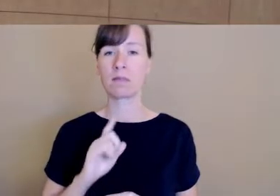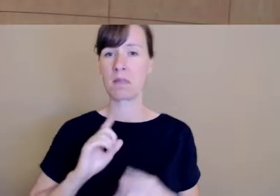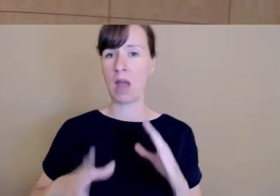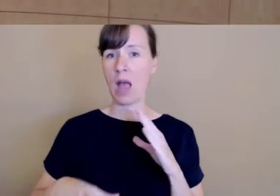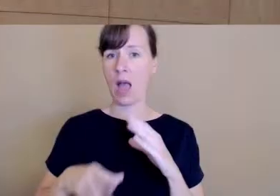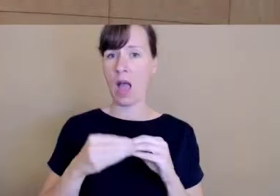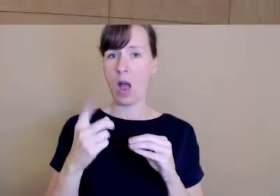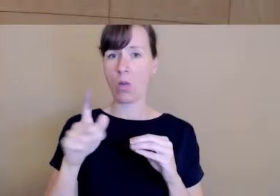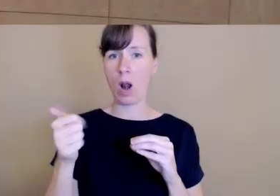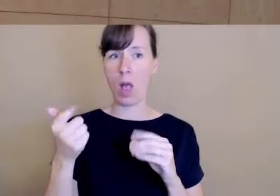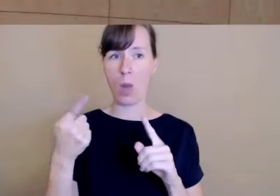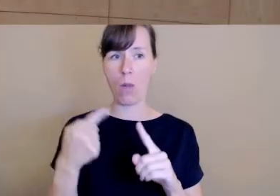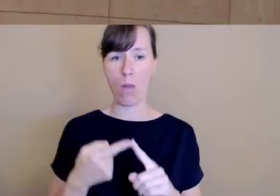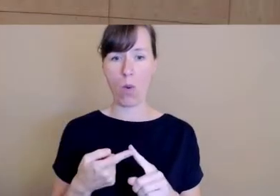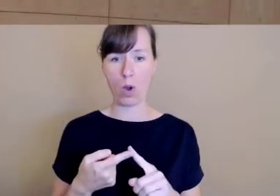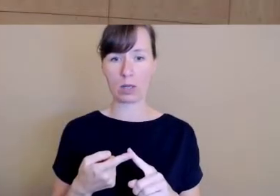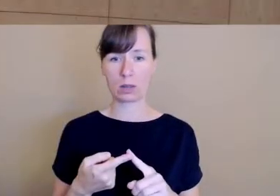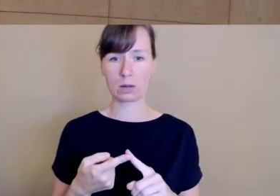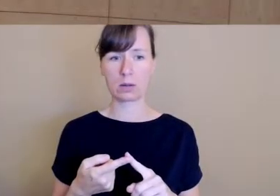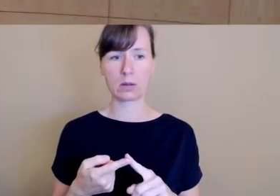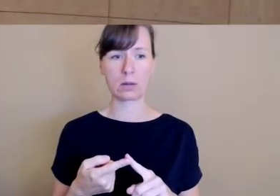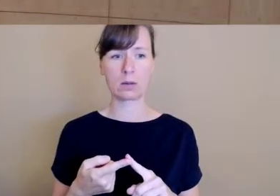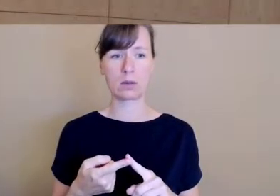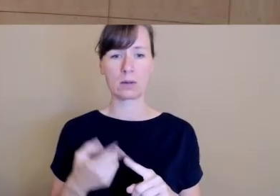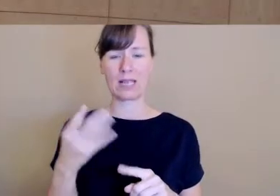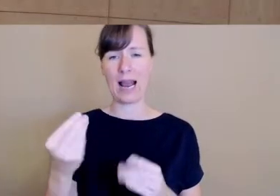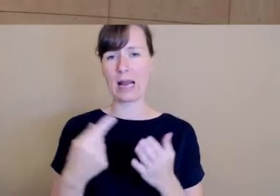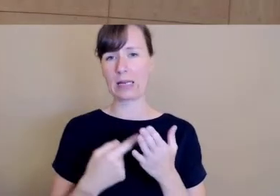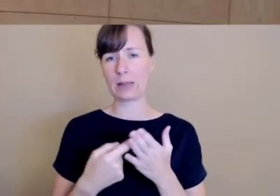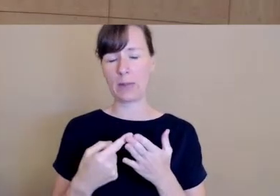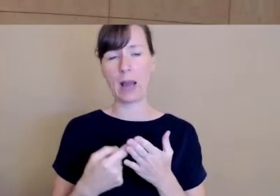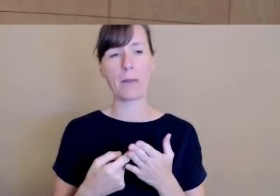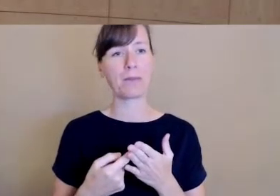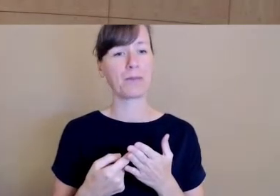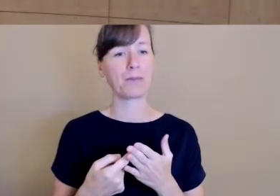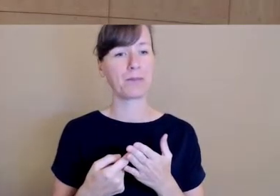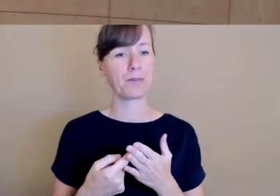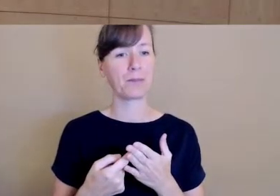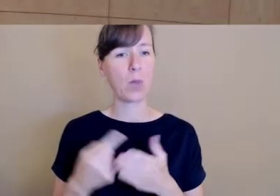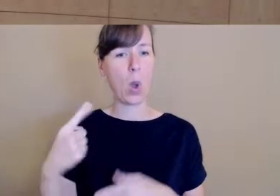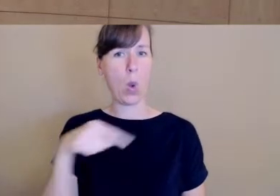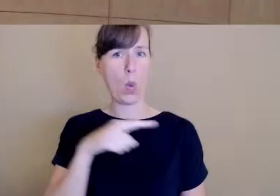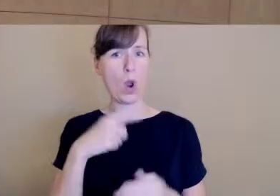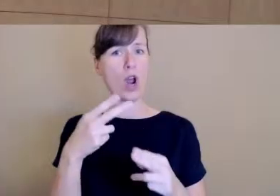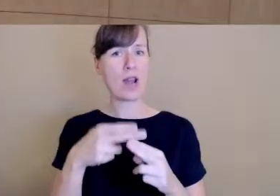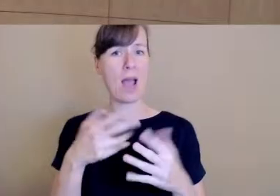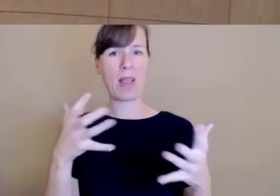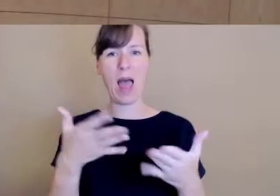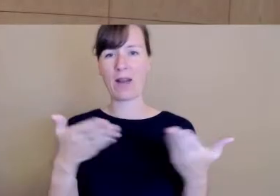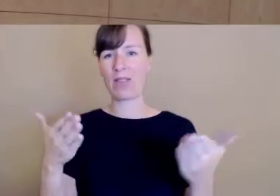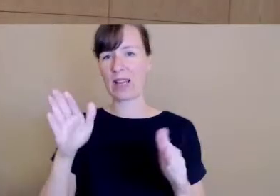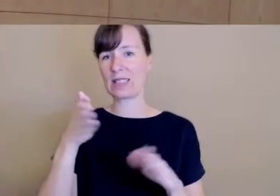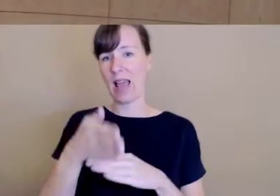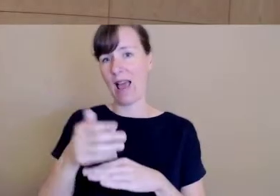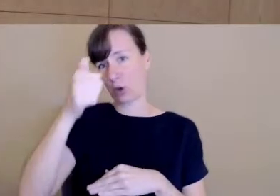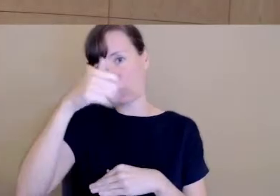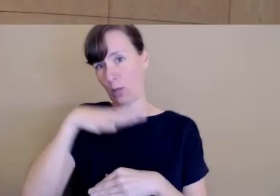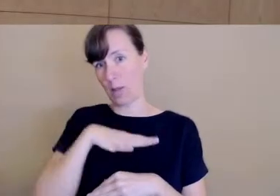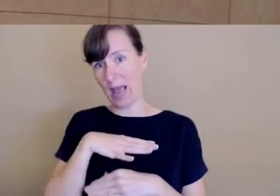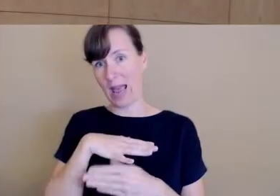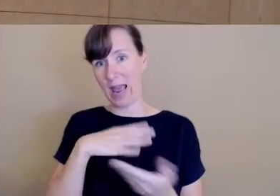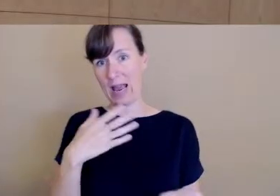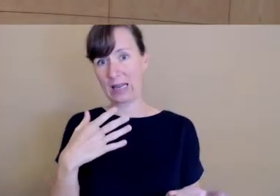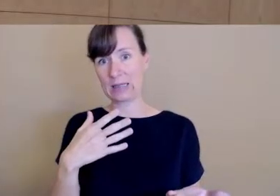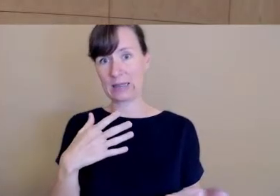point in the debate. We're naming a lot of stuff after dudes. We haven't named anything after a woman.